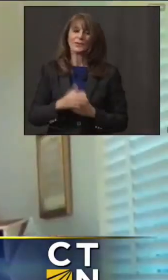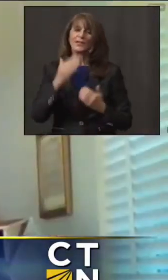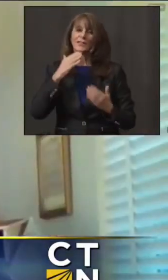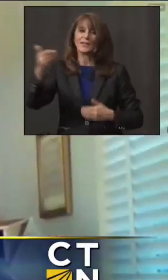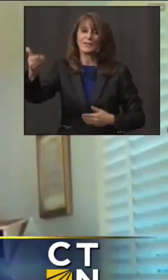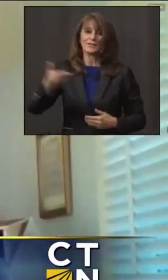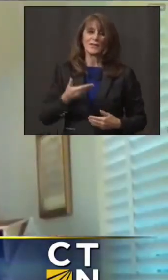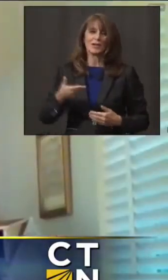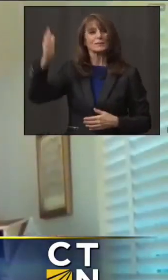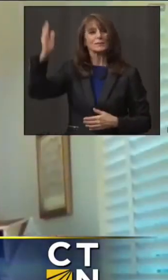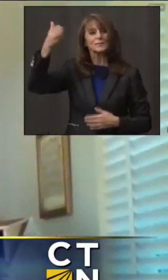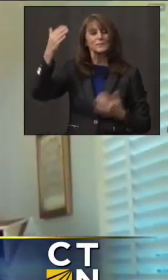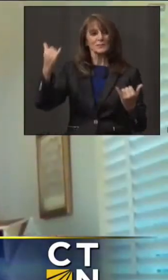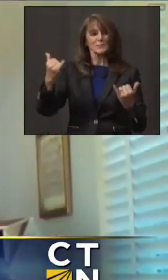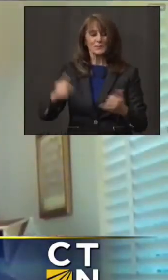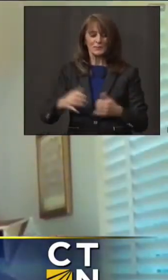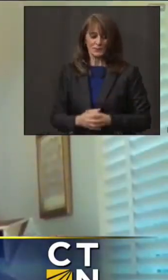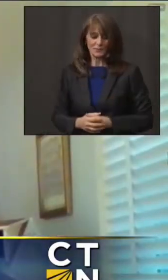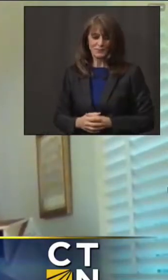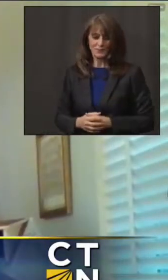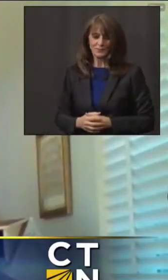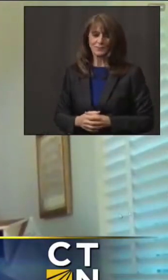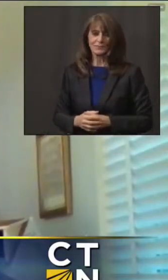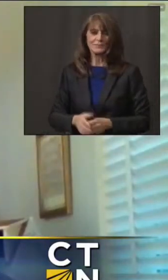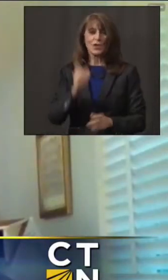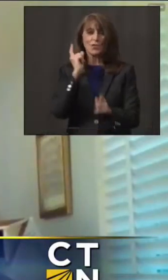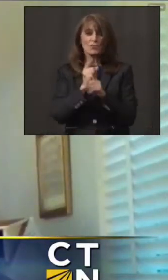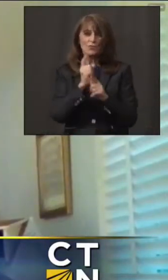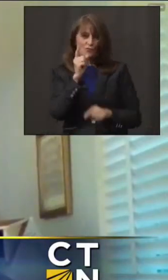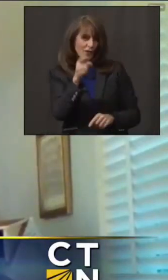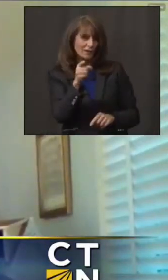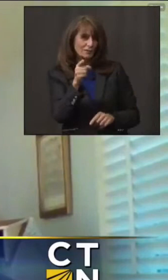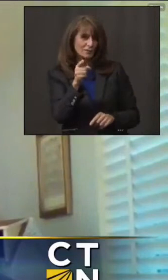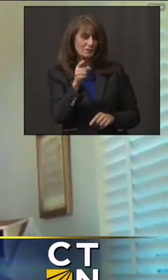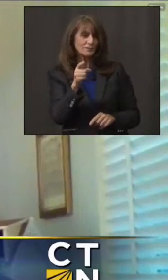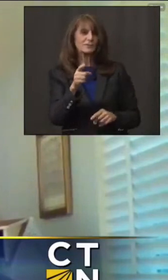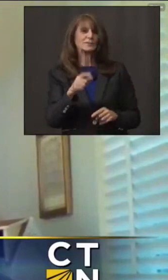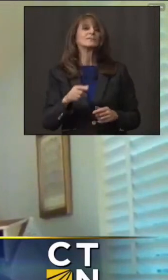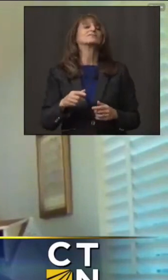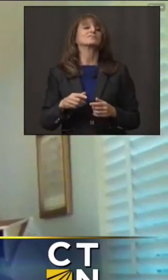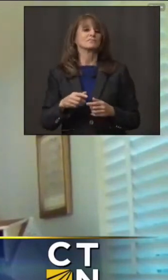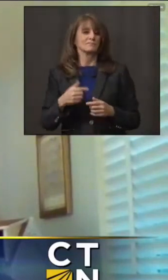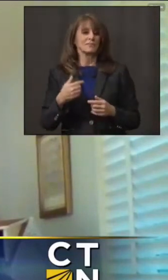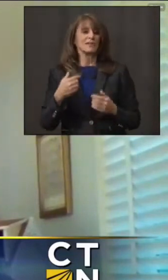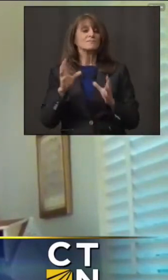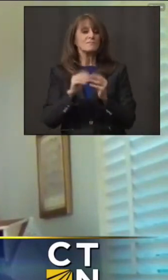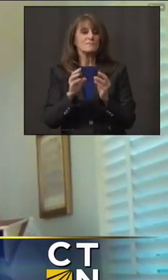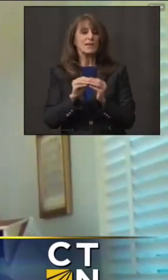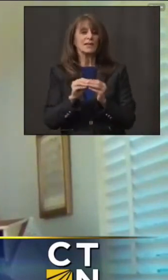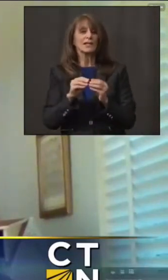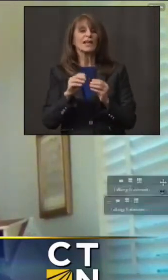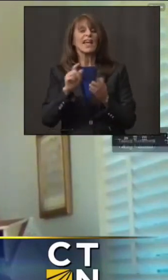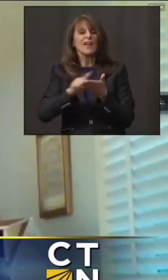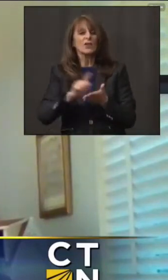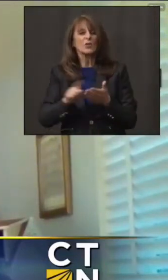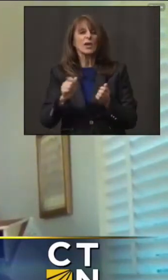here today. You are right. I meet with over 100 superintendents every